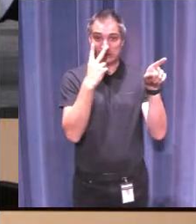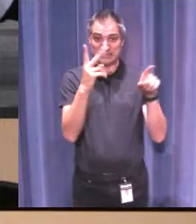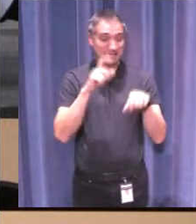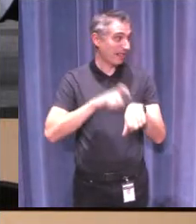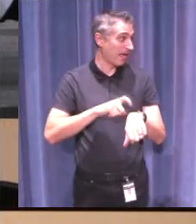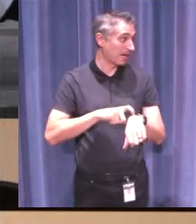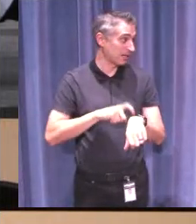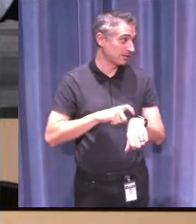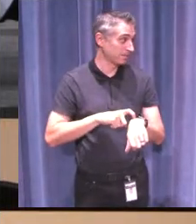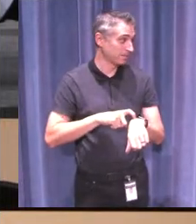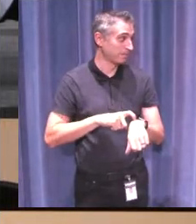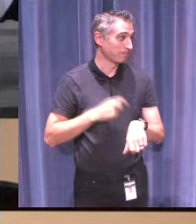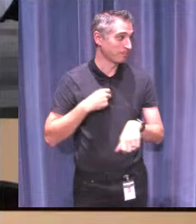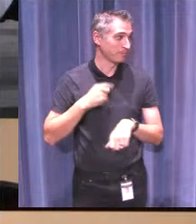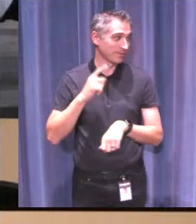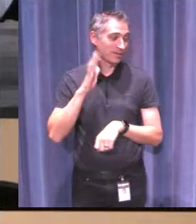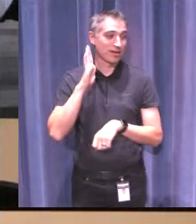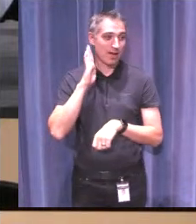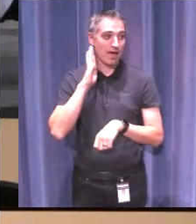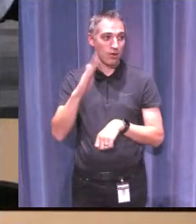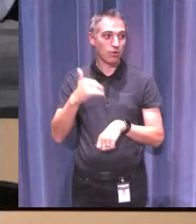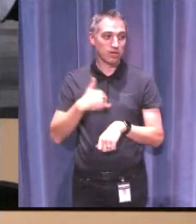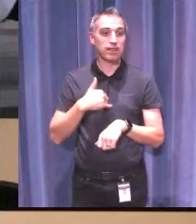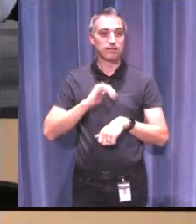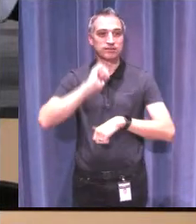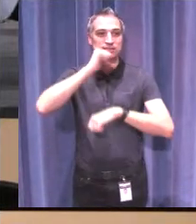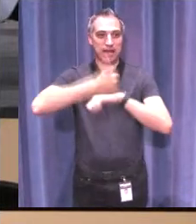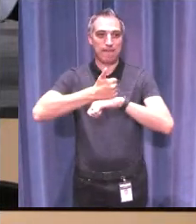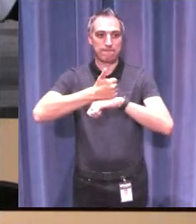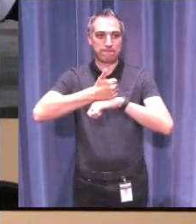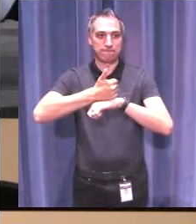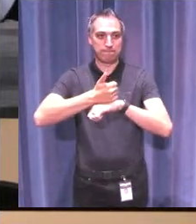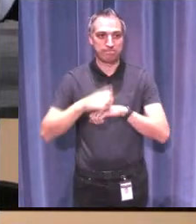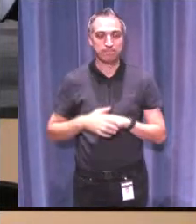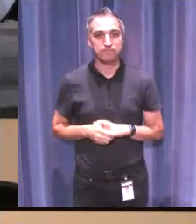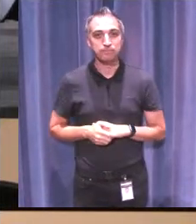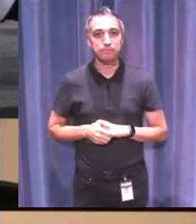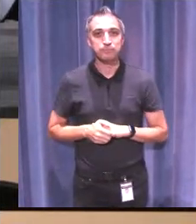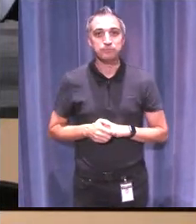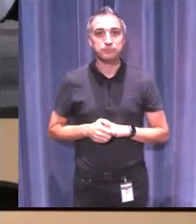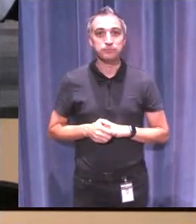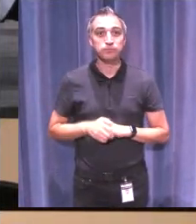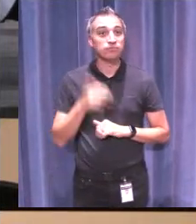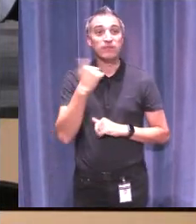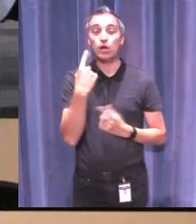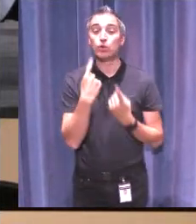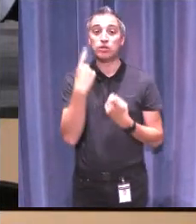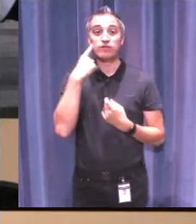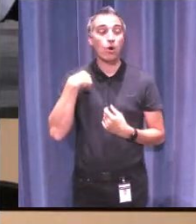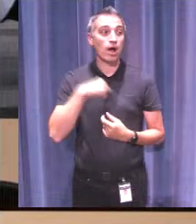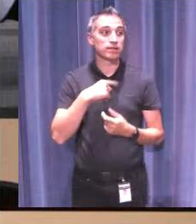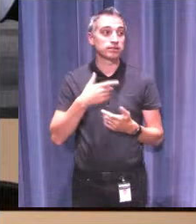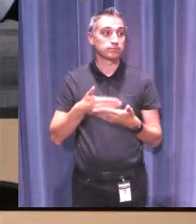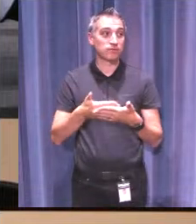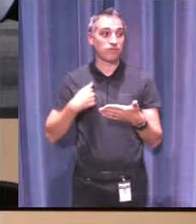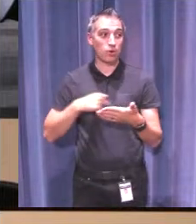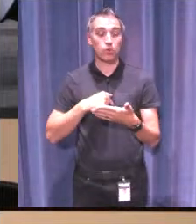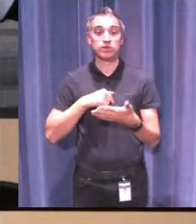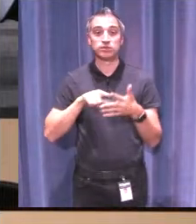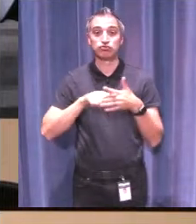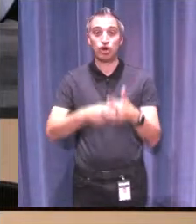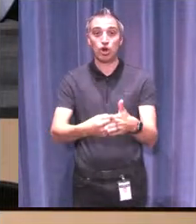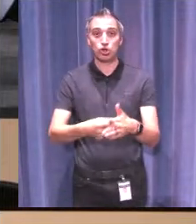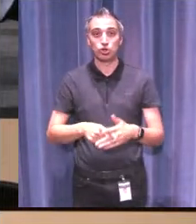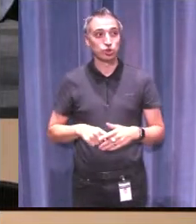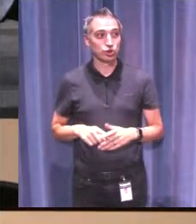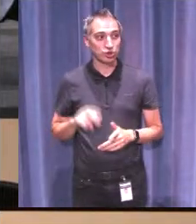Where did the clock go? Sorry, I was resetting. Okay. Do you have any questions for us before we get started? Okay.